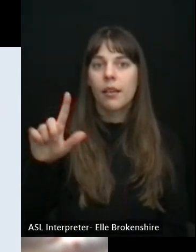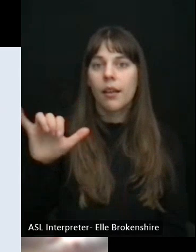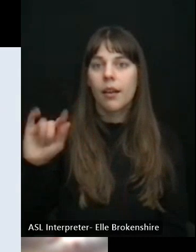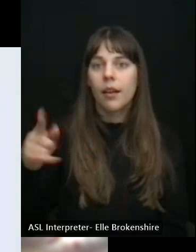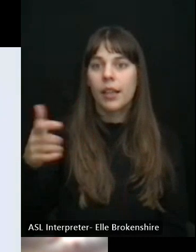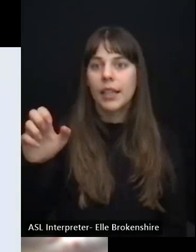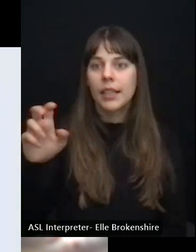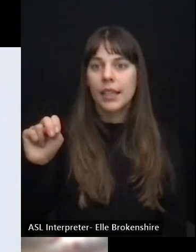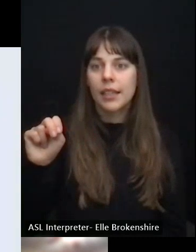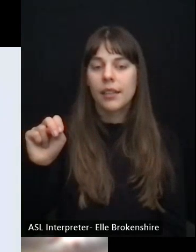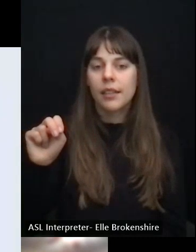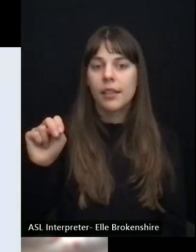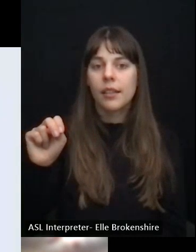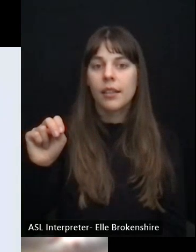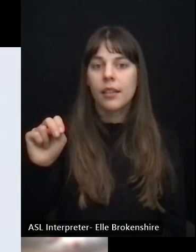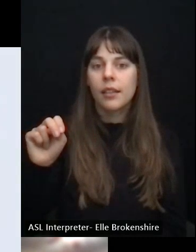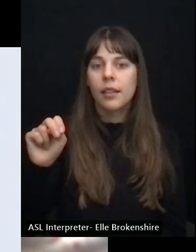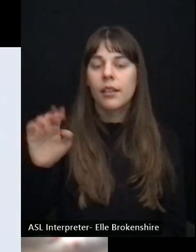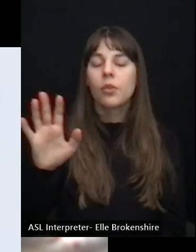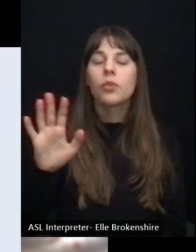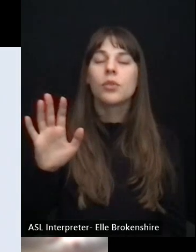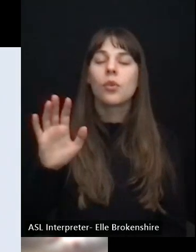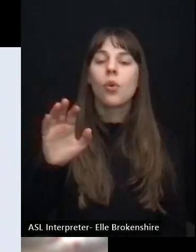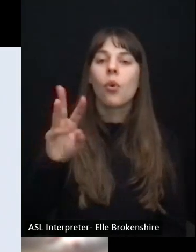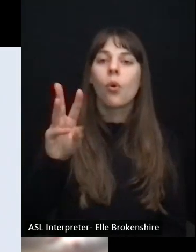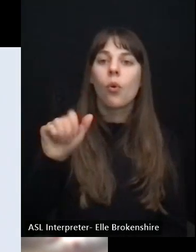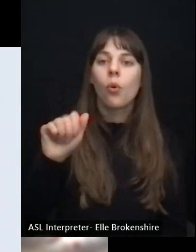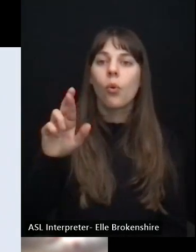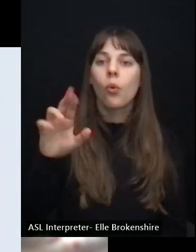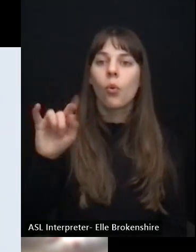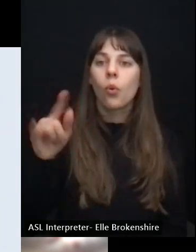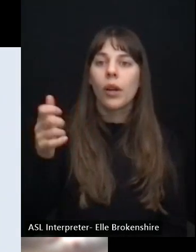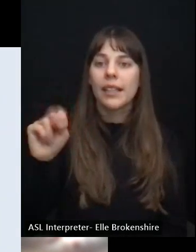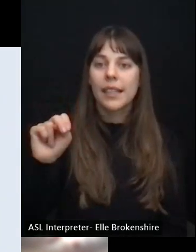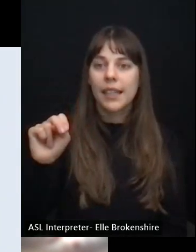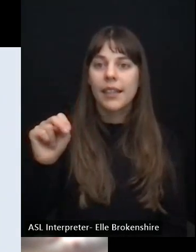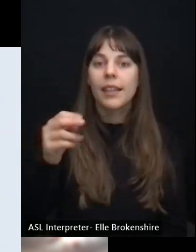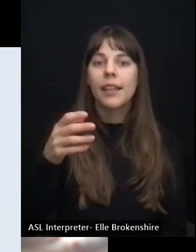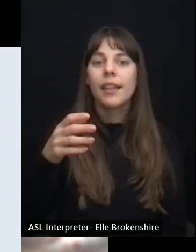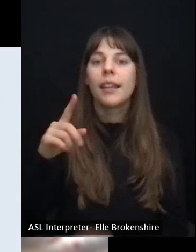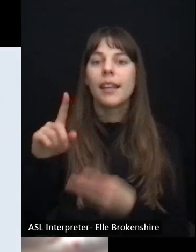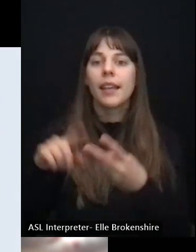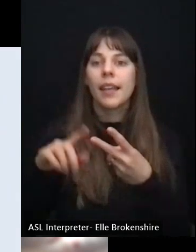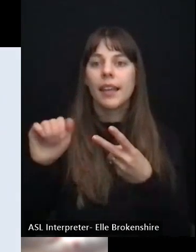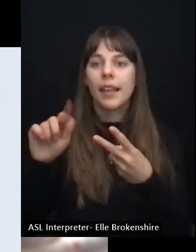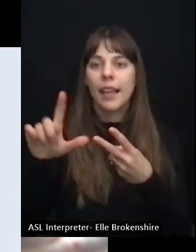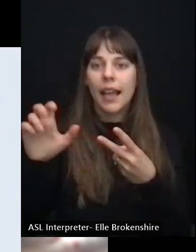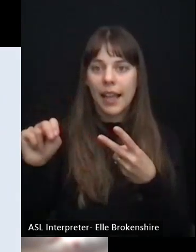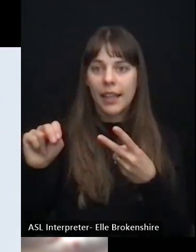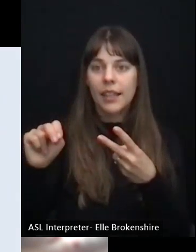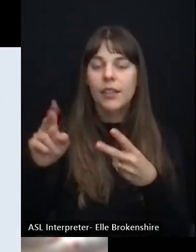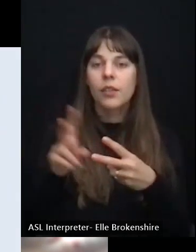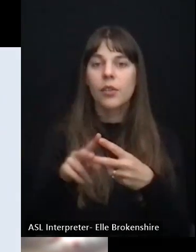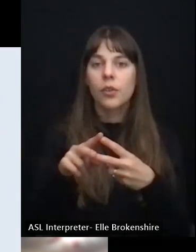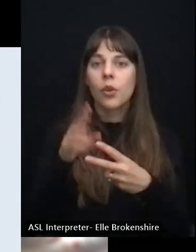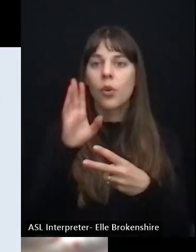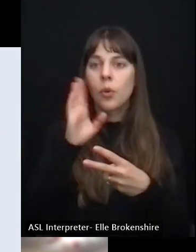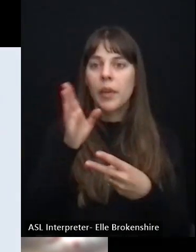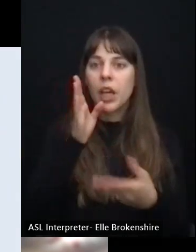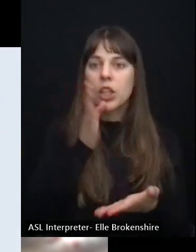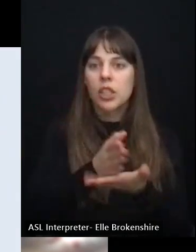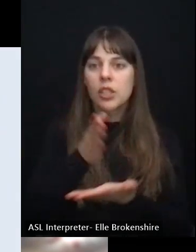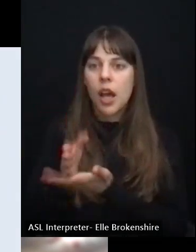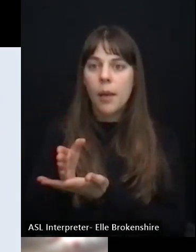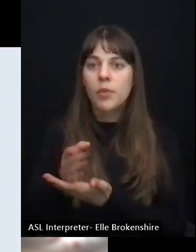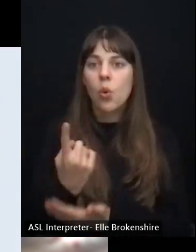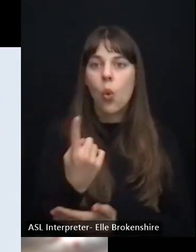Arlington. It's going to be Warrington and Allen is going to be the pair of stops, one on the inbound, one on the outbound. These pair of stops